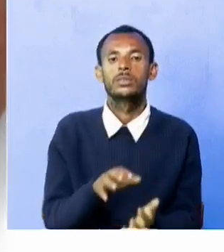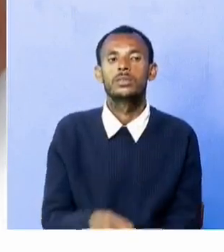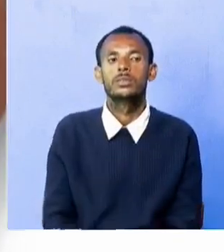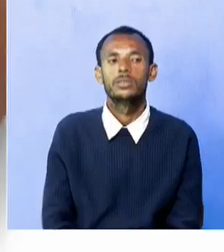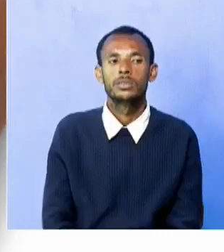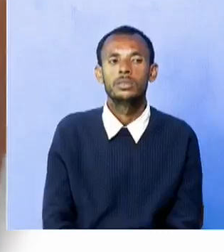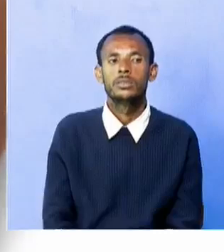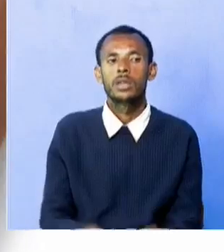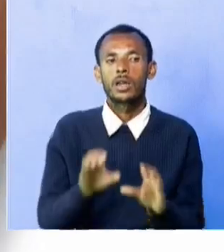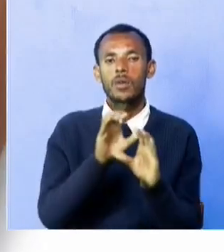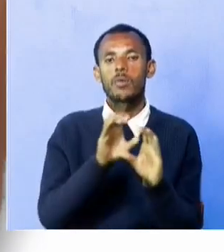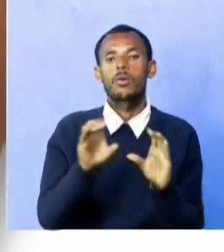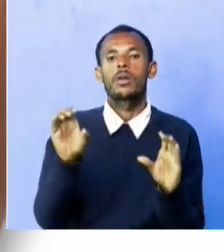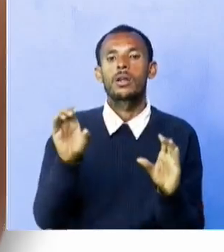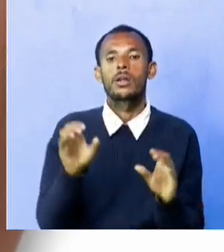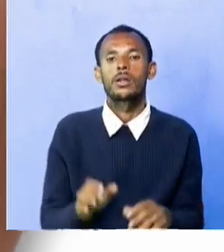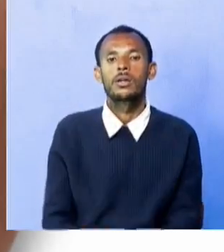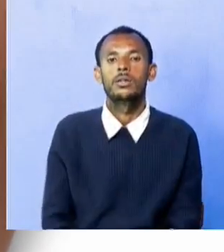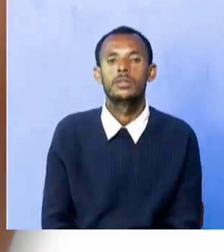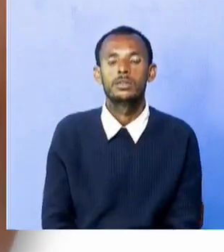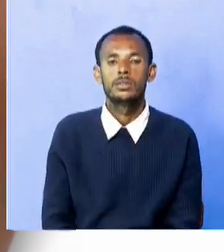a chord?